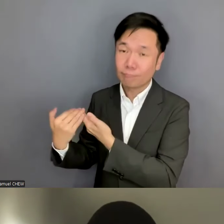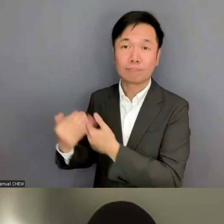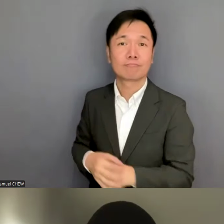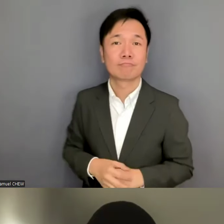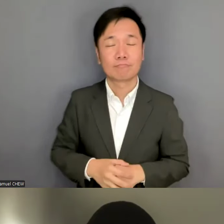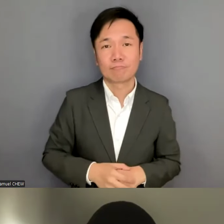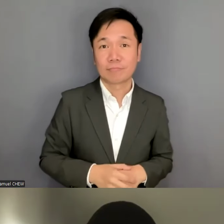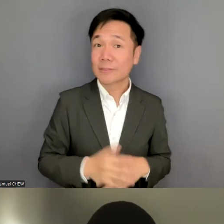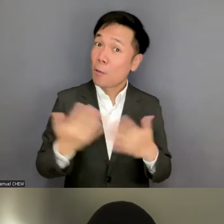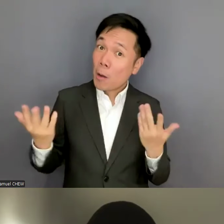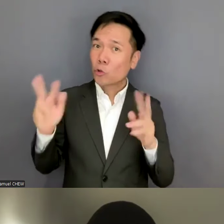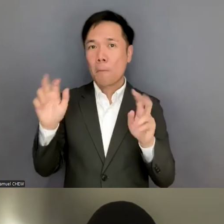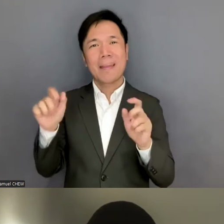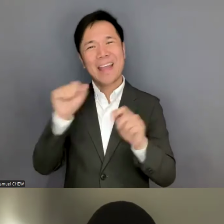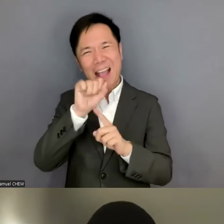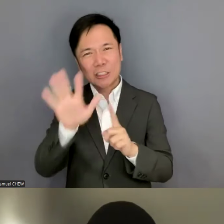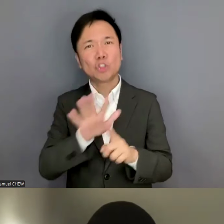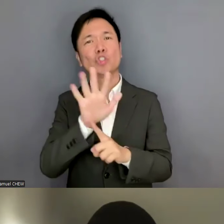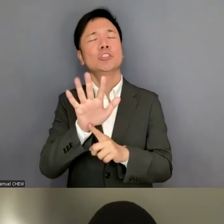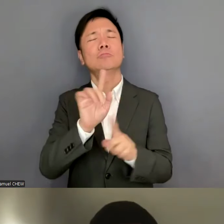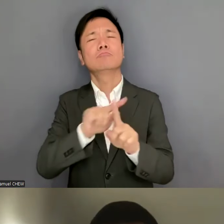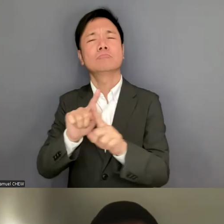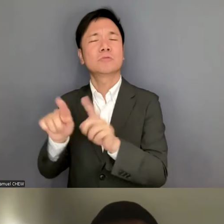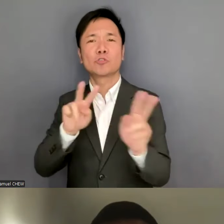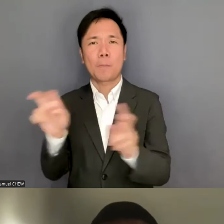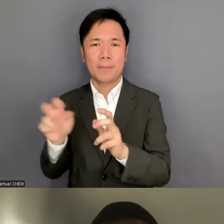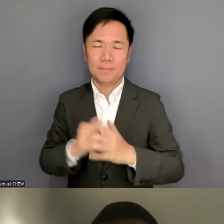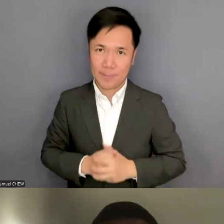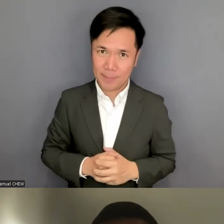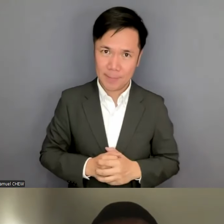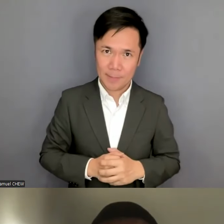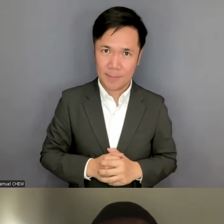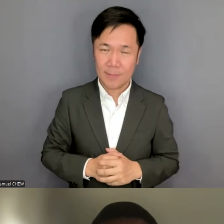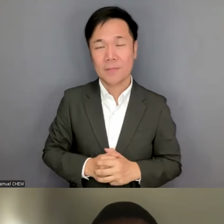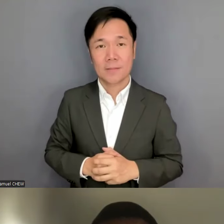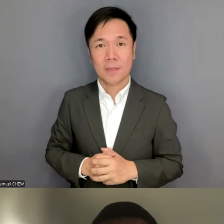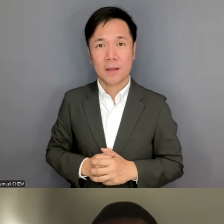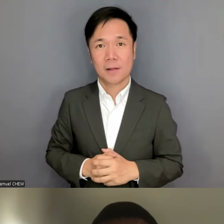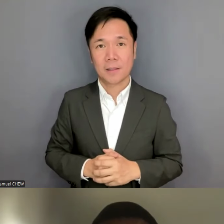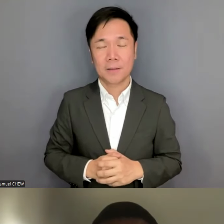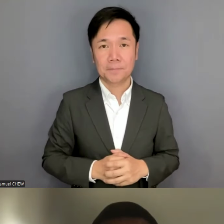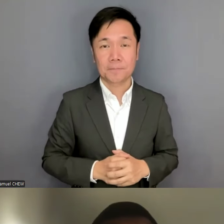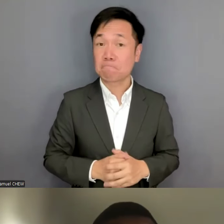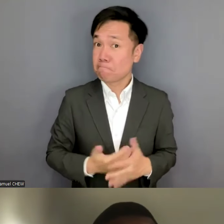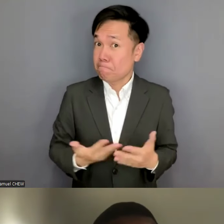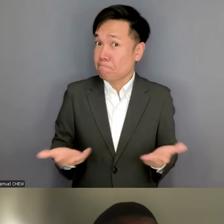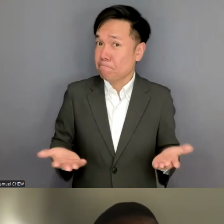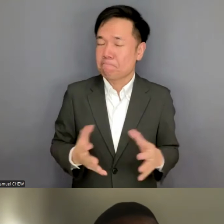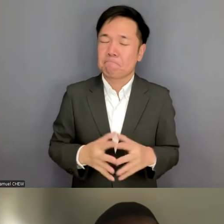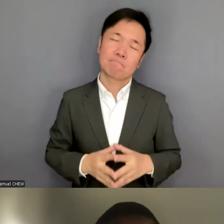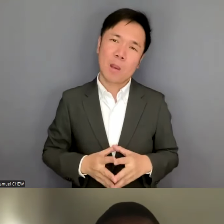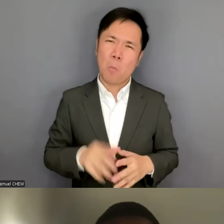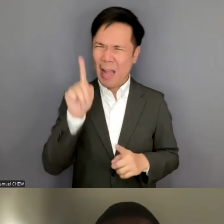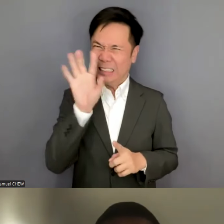about SDGs and other things. That's why I think we want to do like we want to have like a very